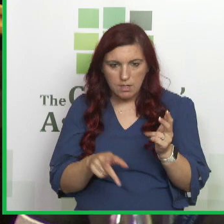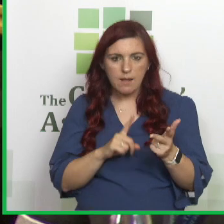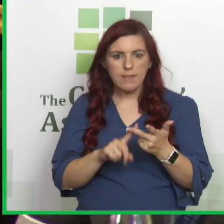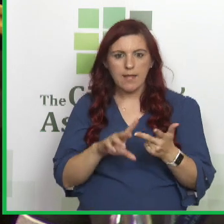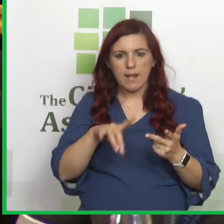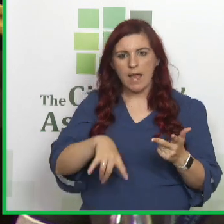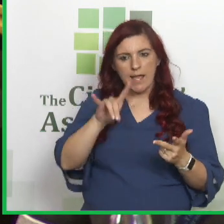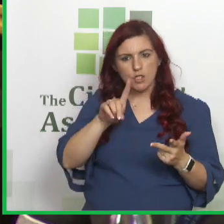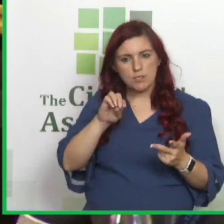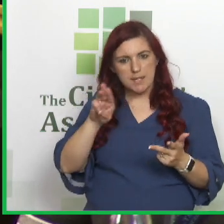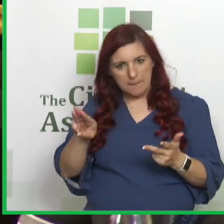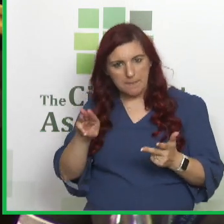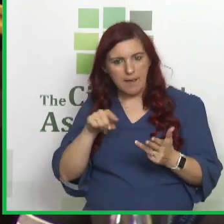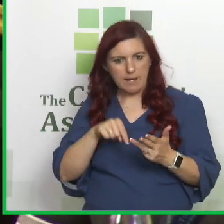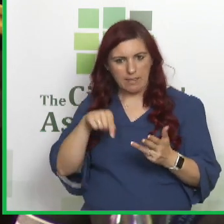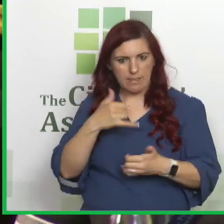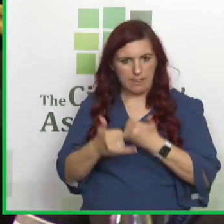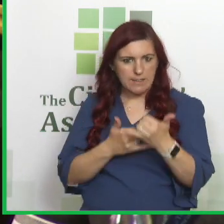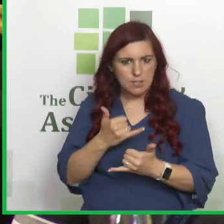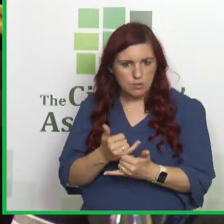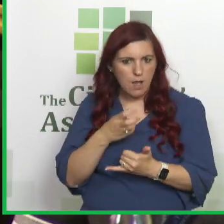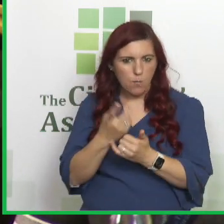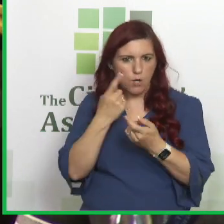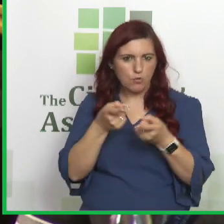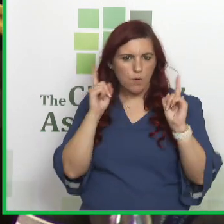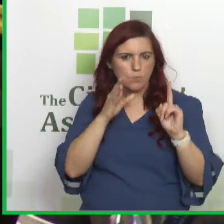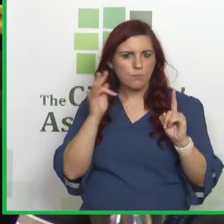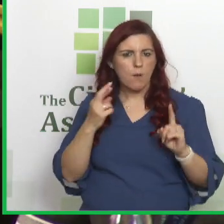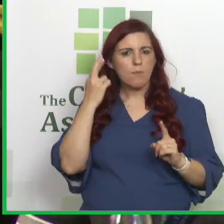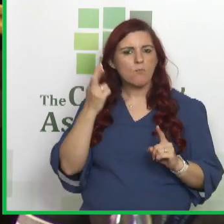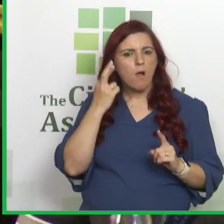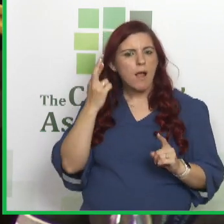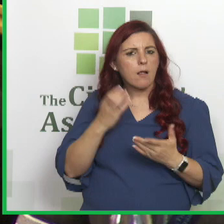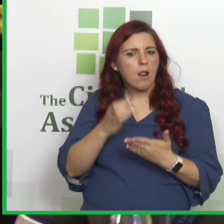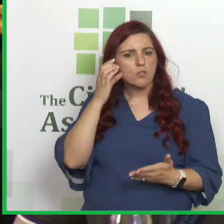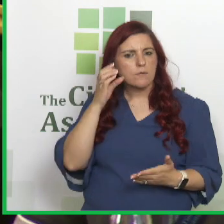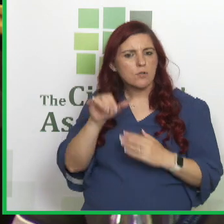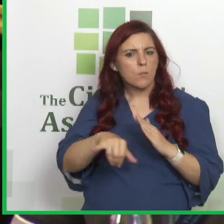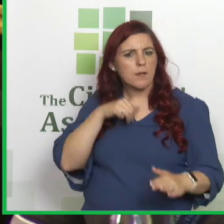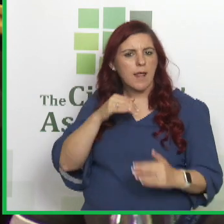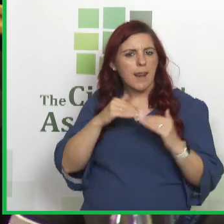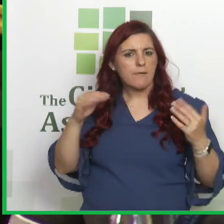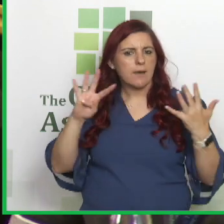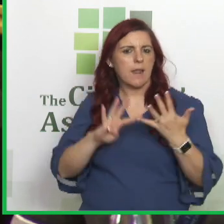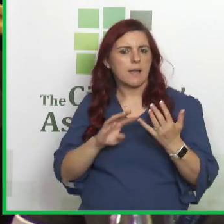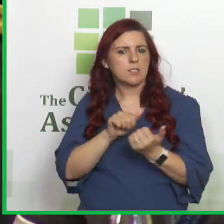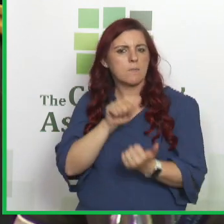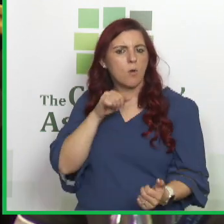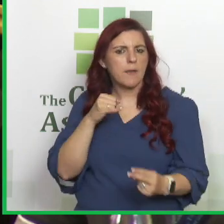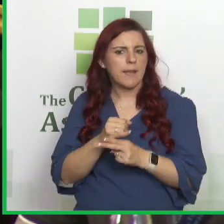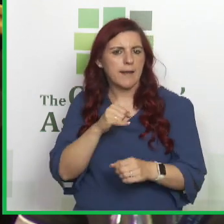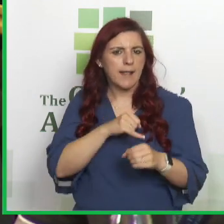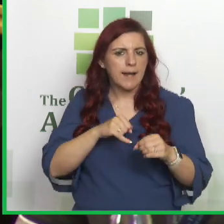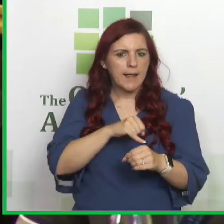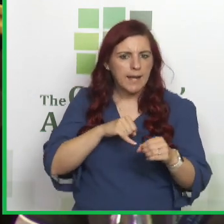HDIP. And this year, I'll graduate from the Royal College of Surgeons with a level 9 diploma in clinical